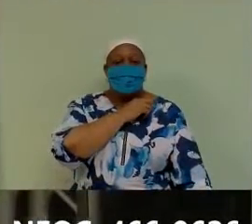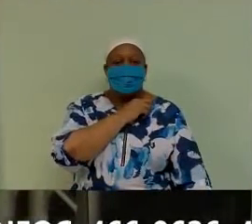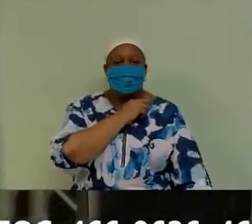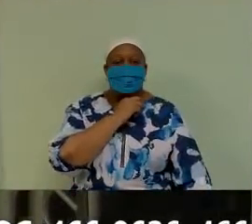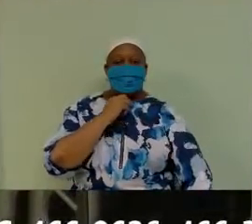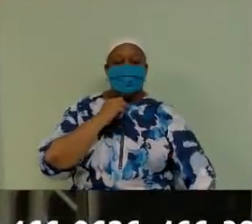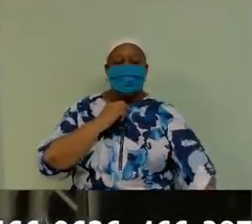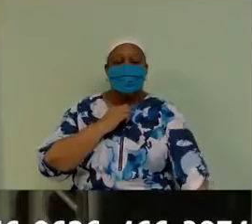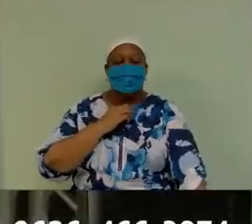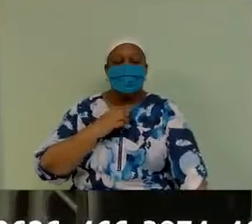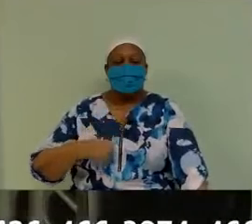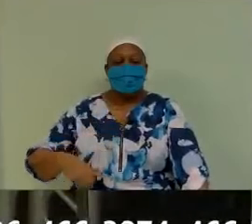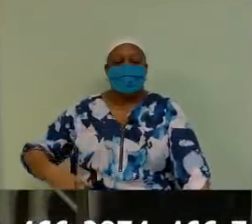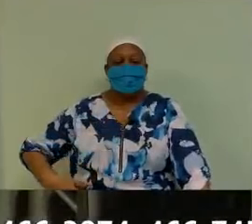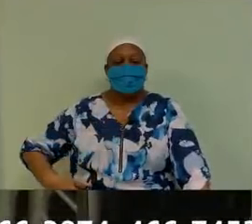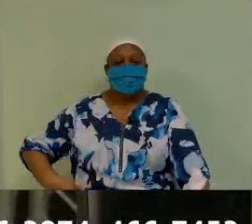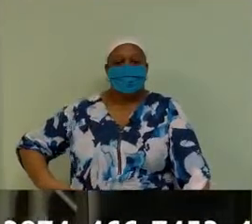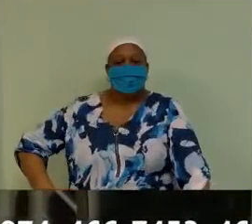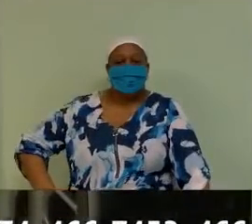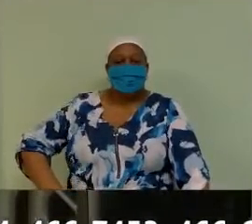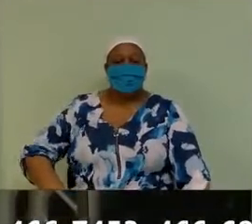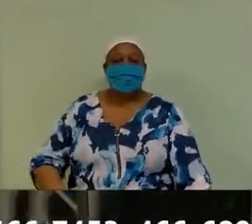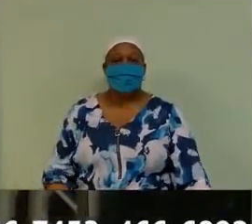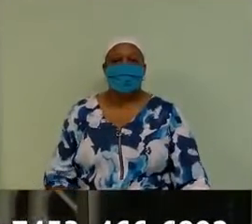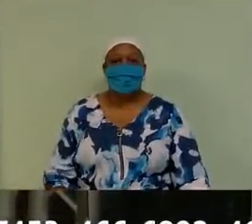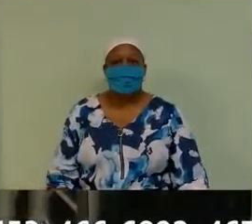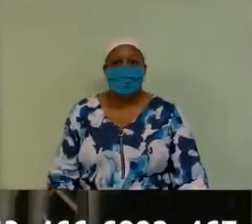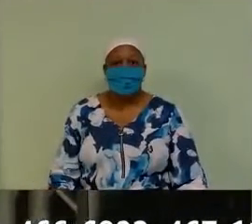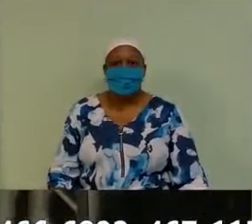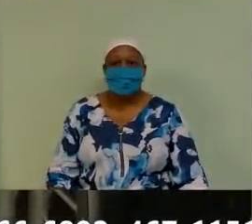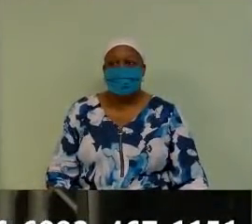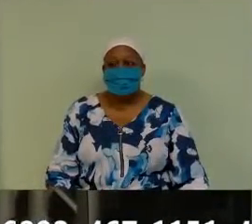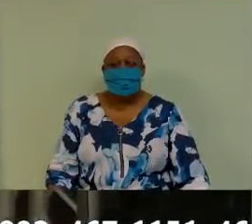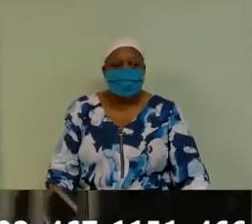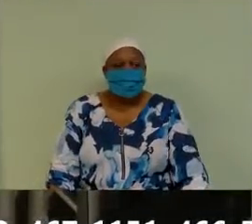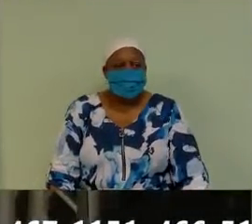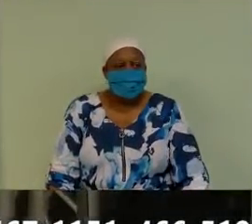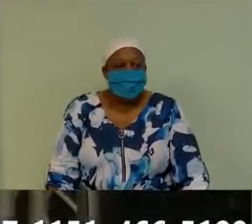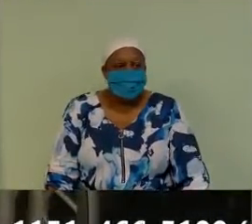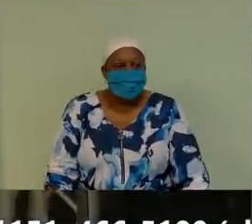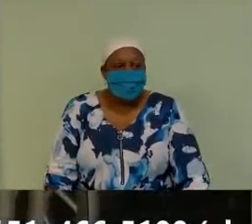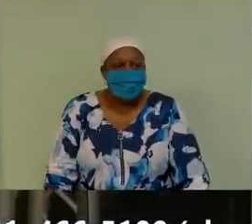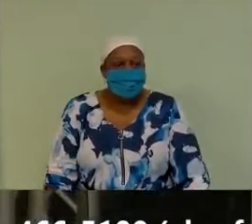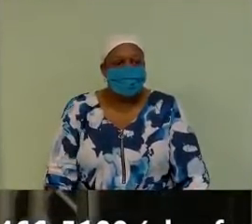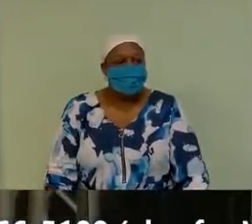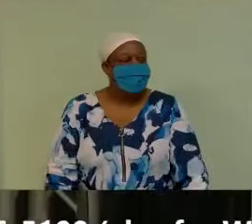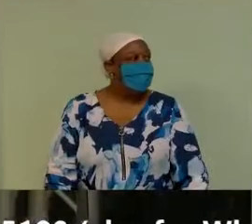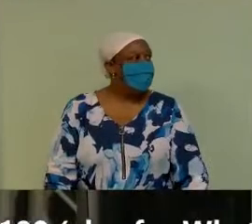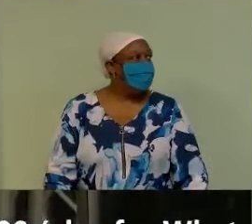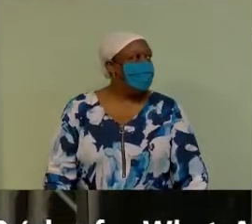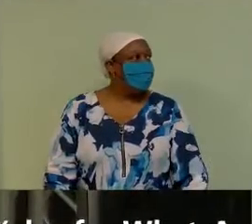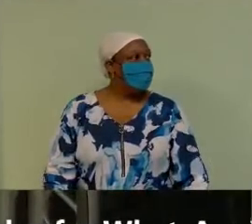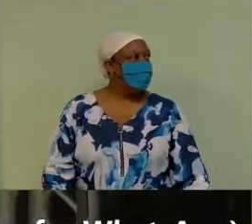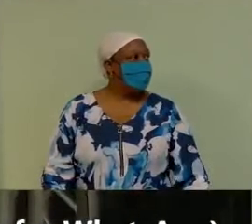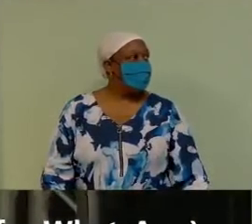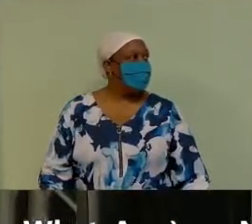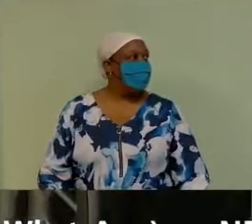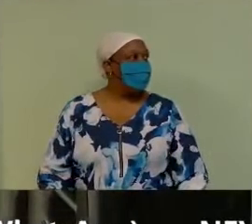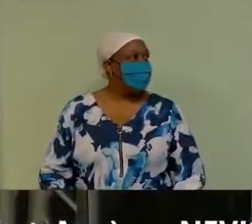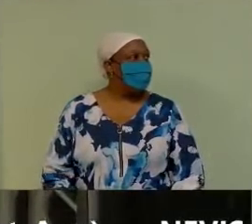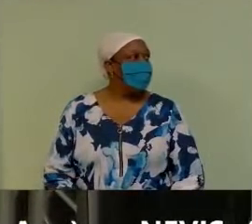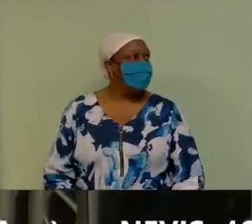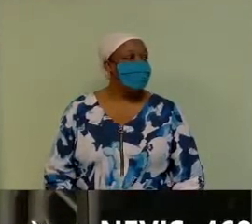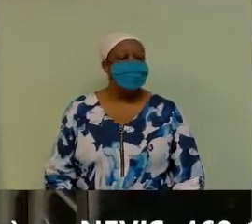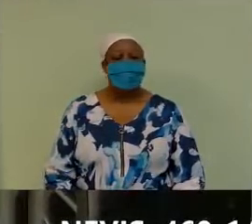Thank you, Dr. Wilkinson. This next question is for Dr. Laws. With the large motorcades